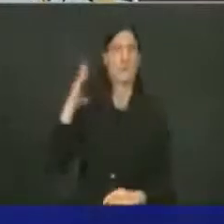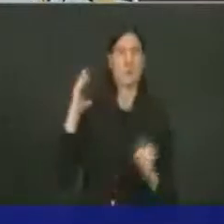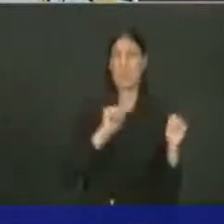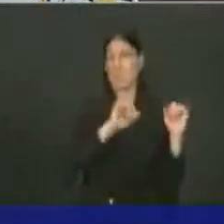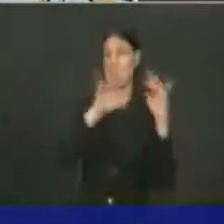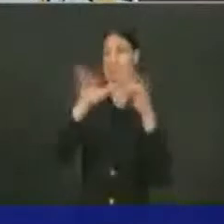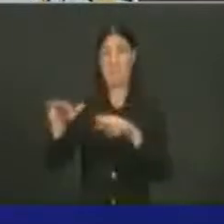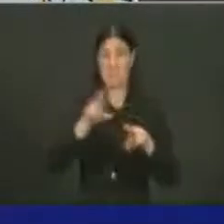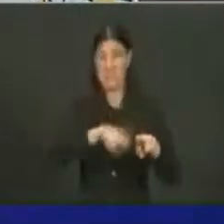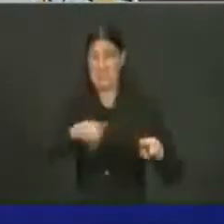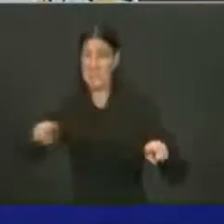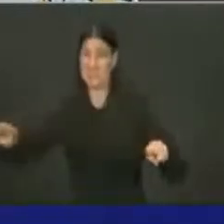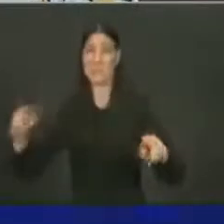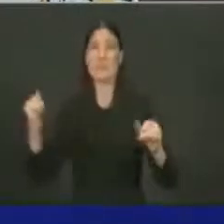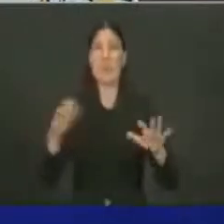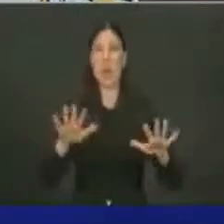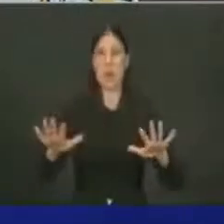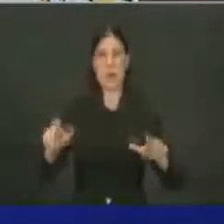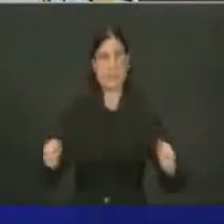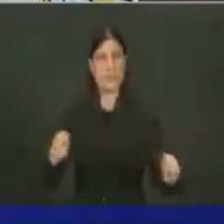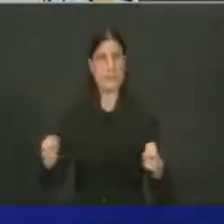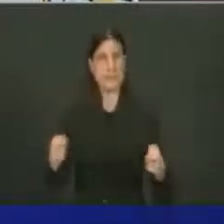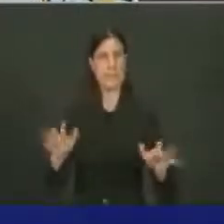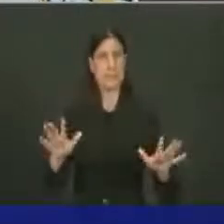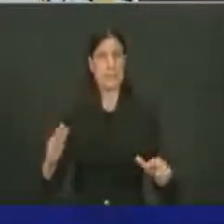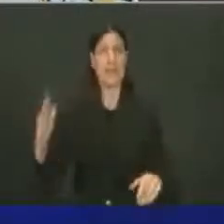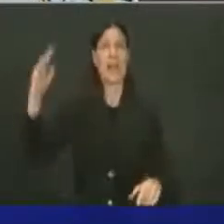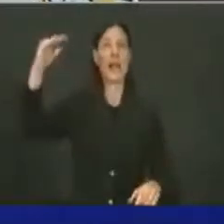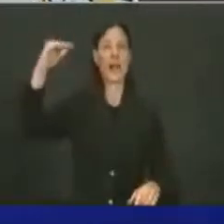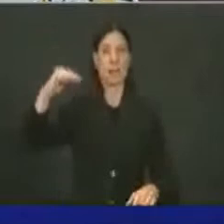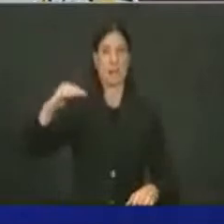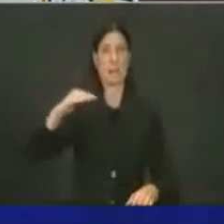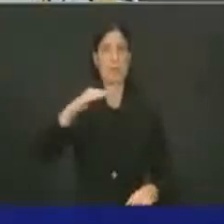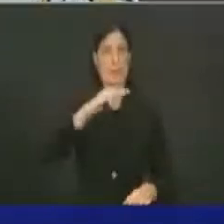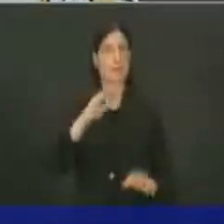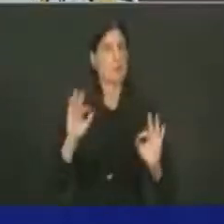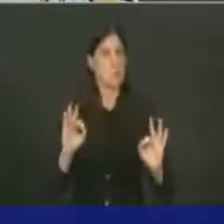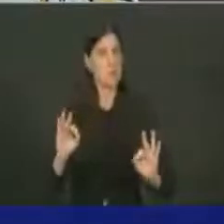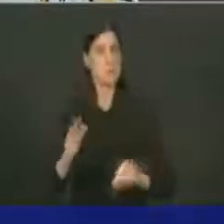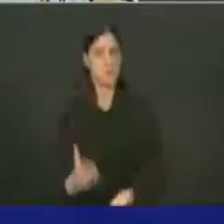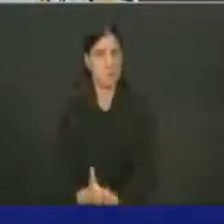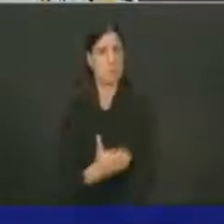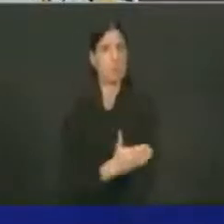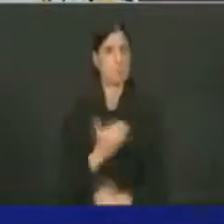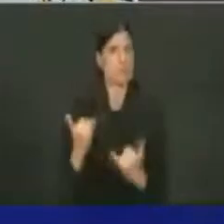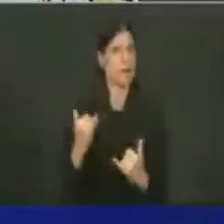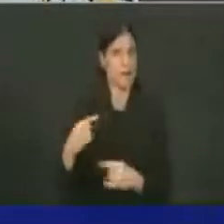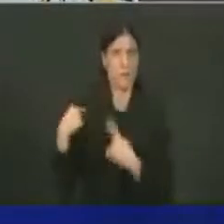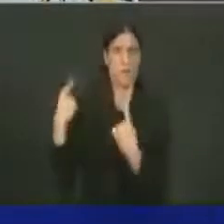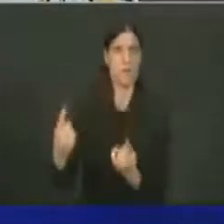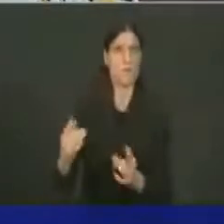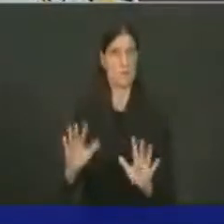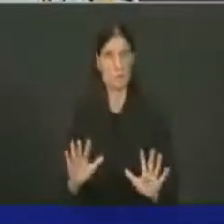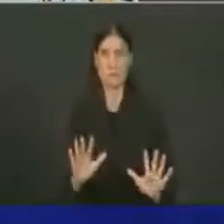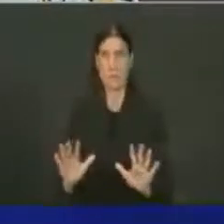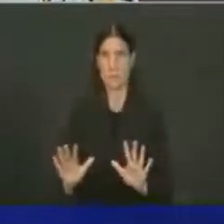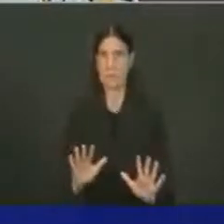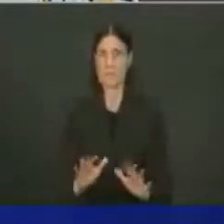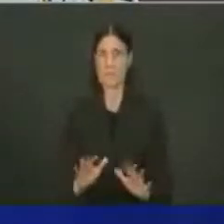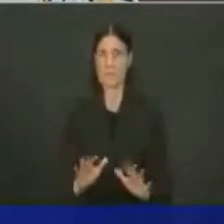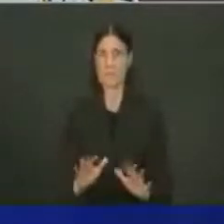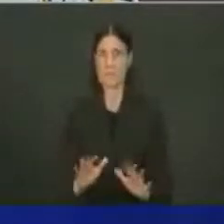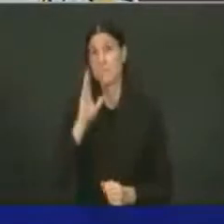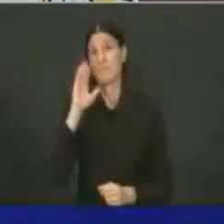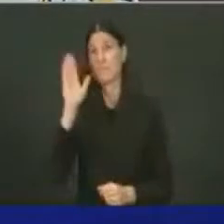it's a significant improvement is what I would say. For the past few days, we're hovering around that 6%